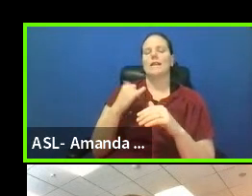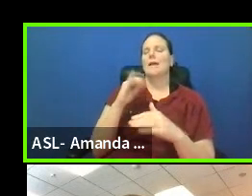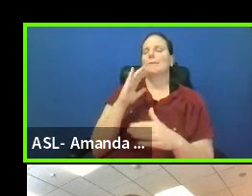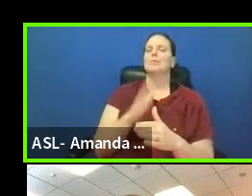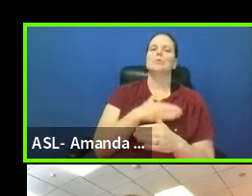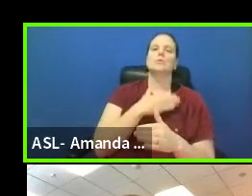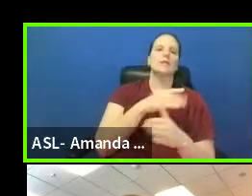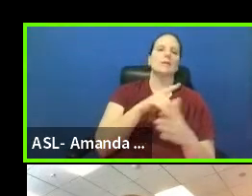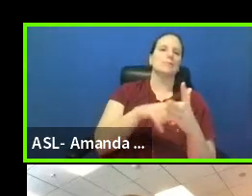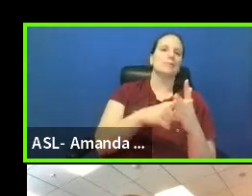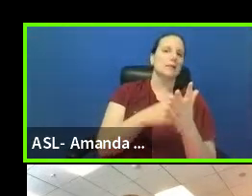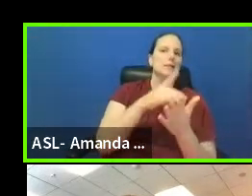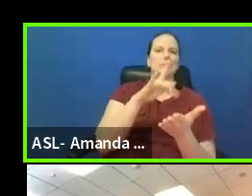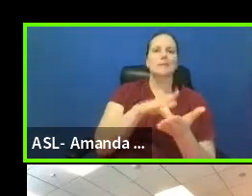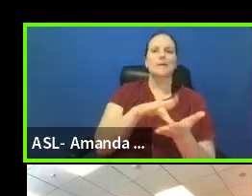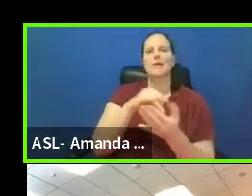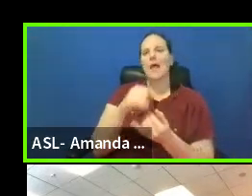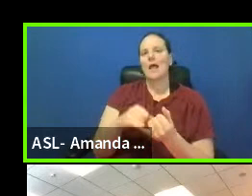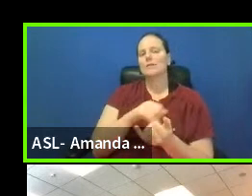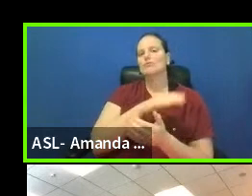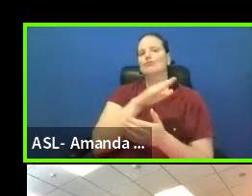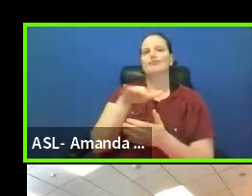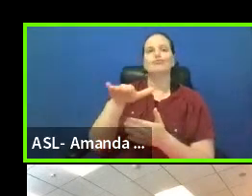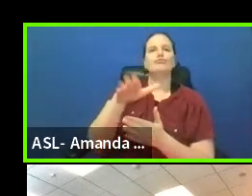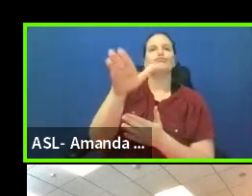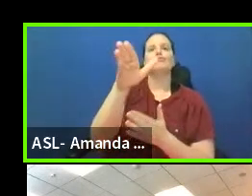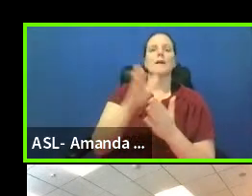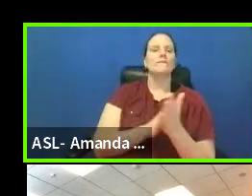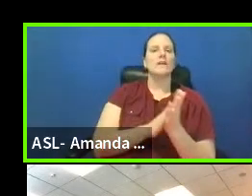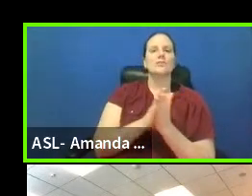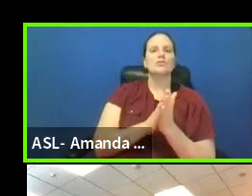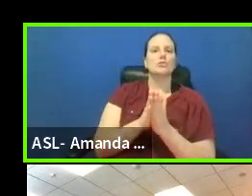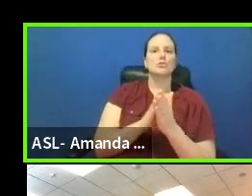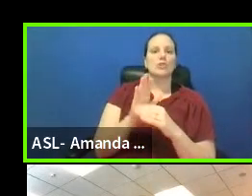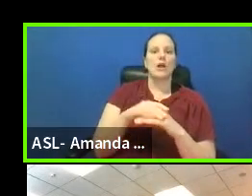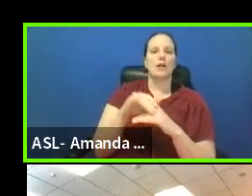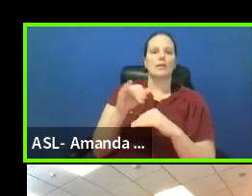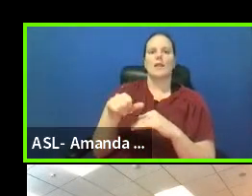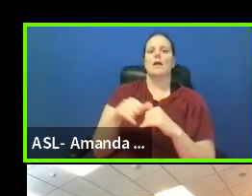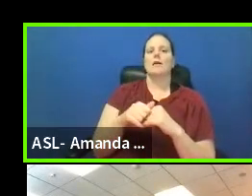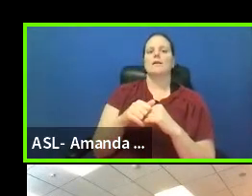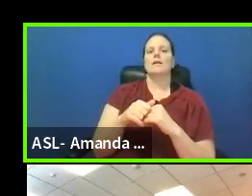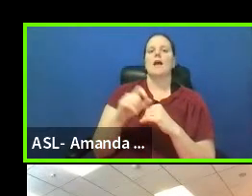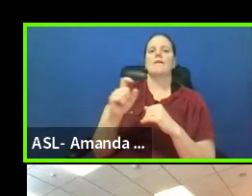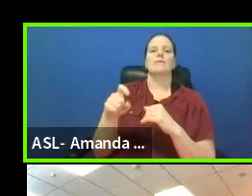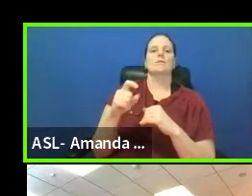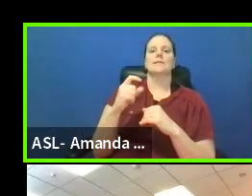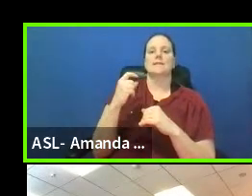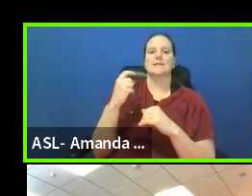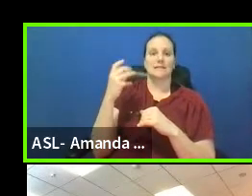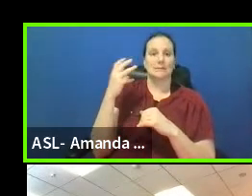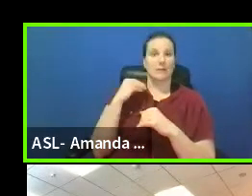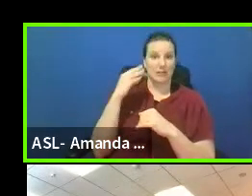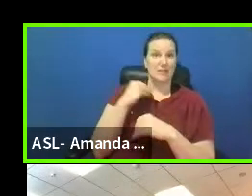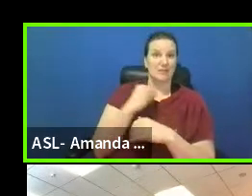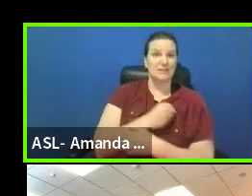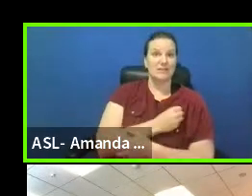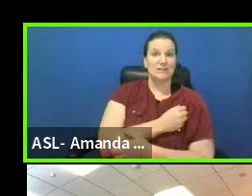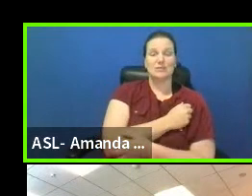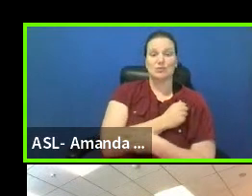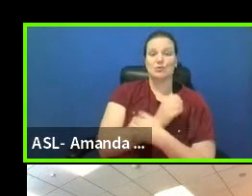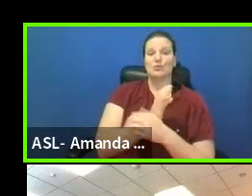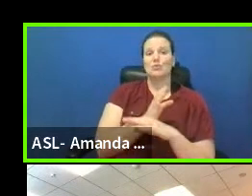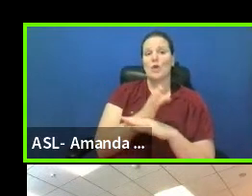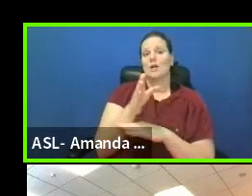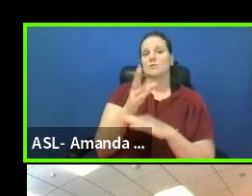As a beginning, a middle, and end. There's sort of an adventure on the path. You know, there's got to be sort of an experience of crossing